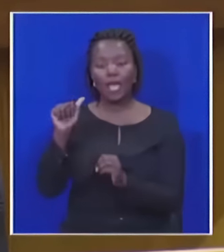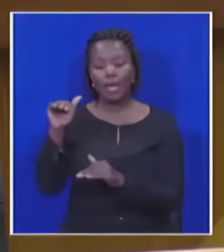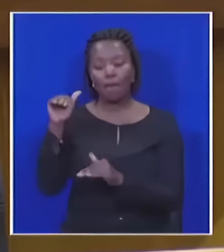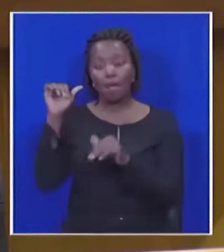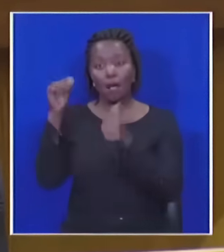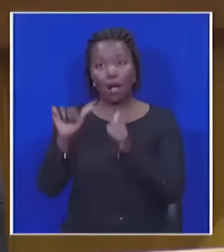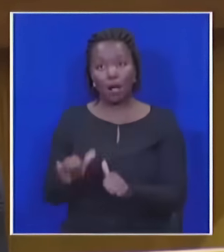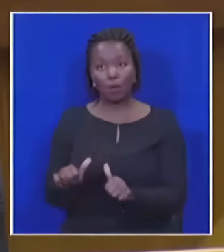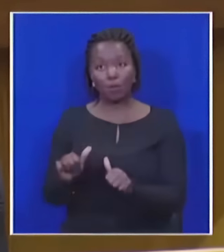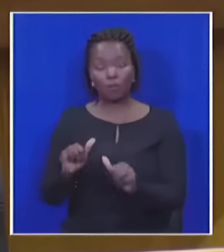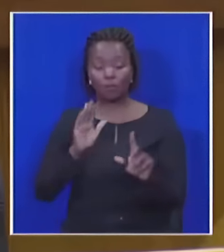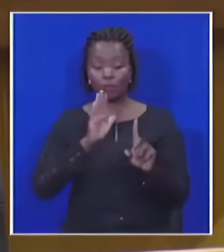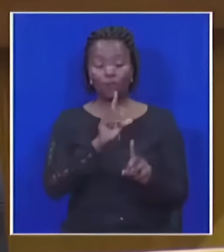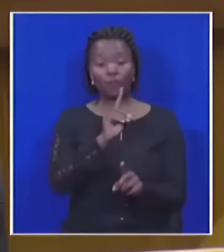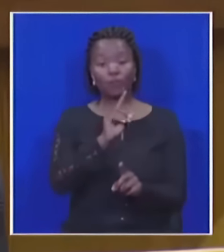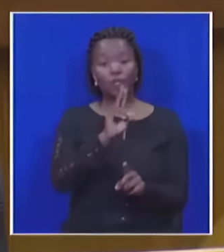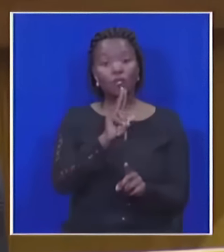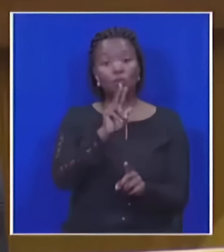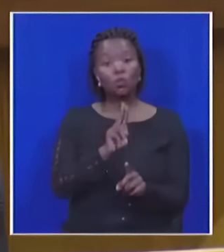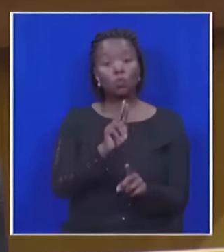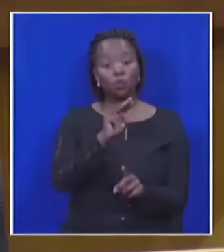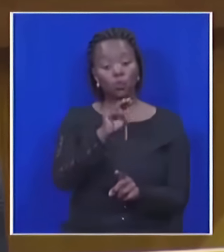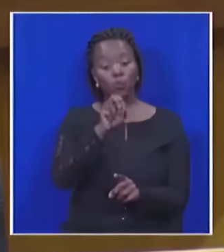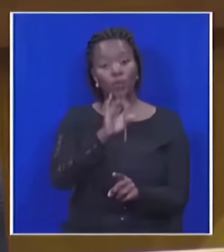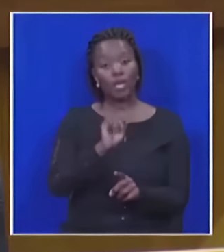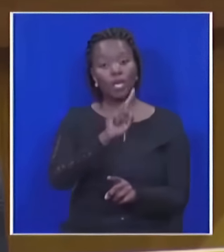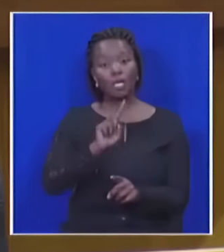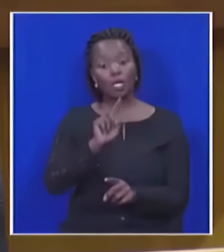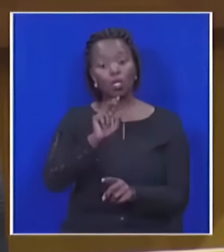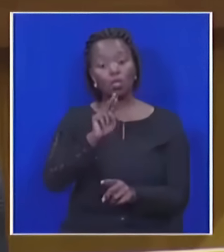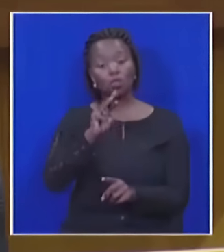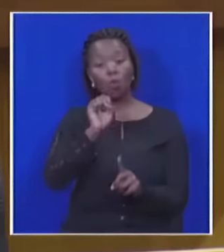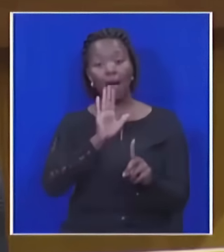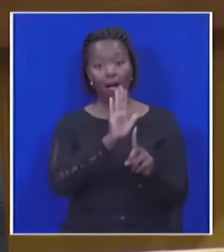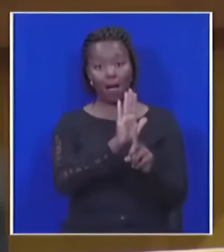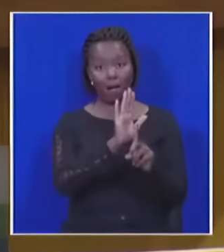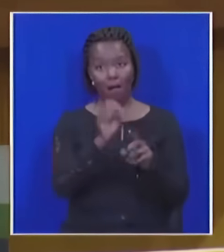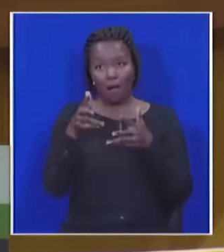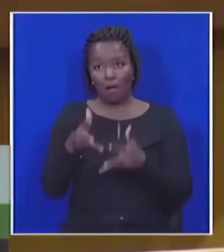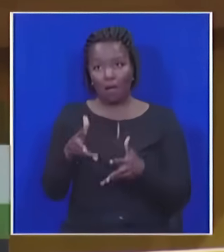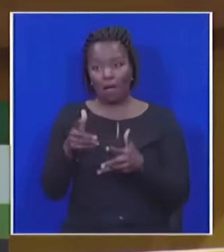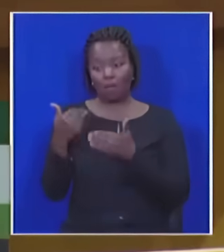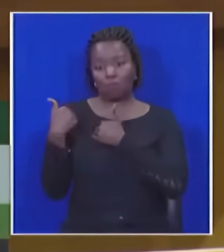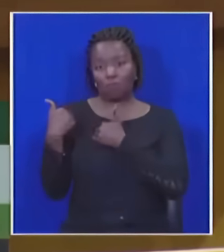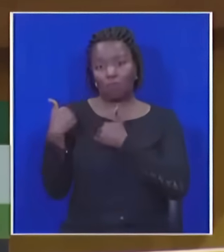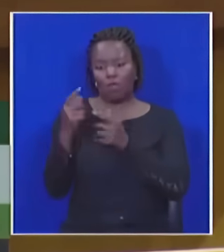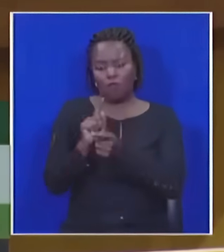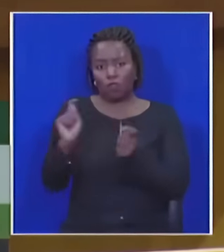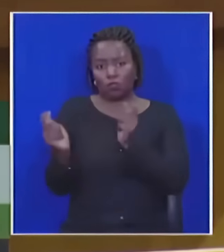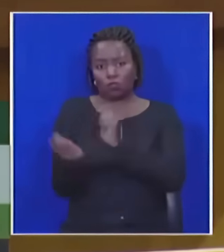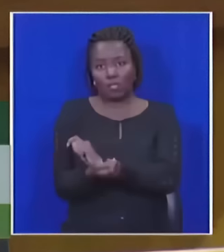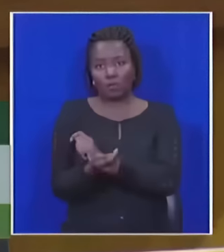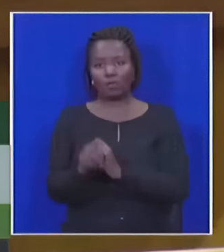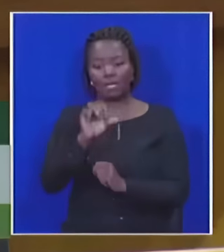Under Dudu Myeni Zuma, who said to be a leader of transformation, SAA has not diversified and transformed